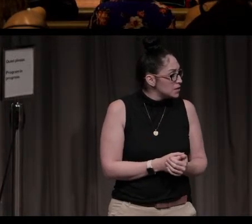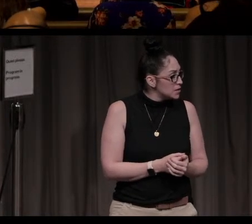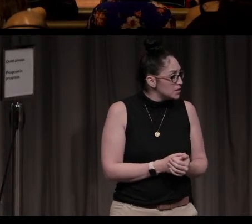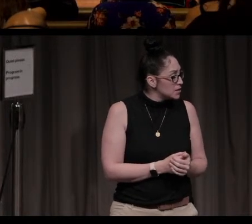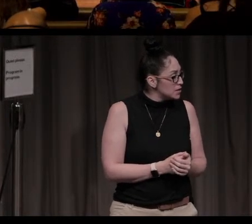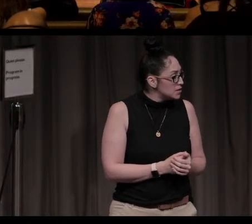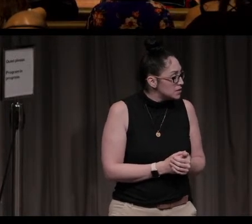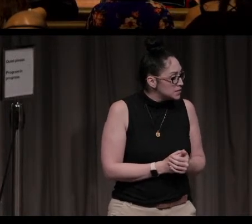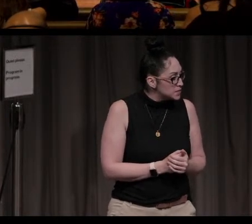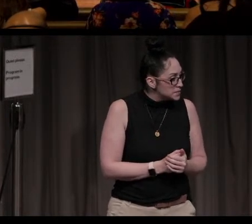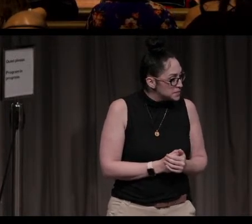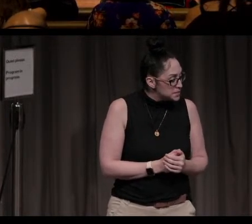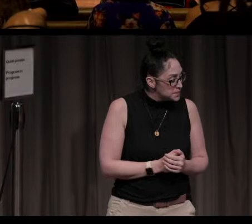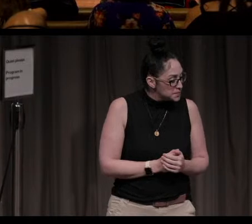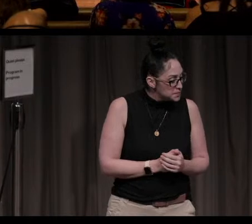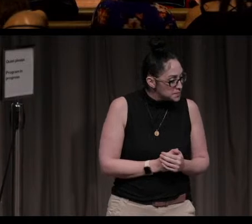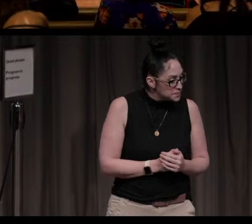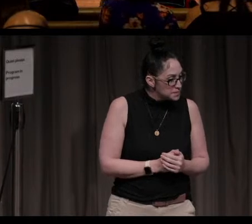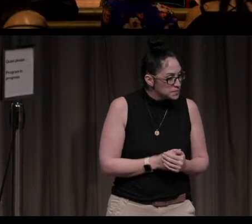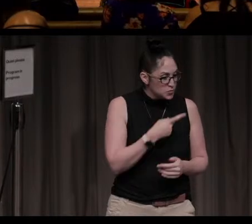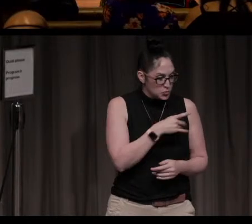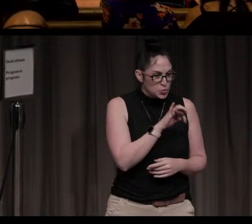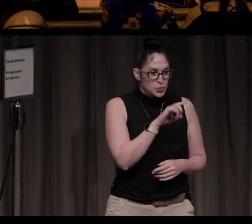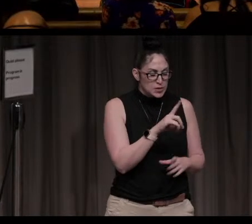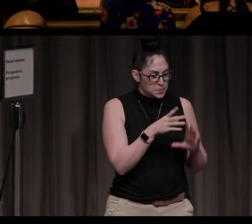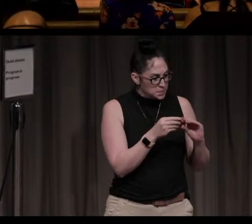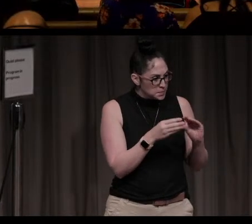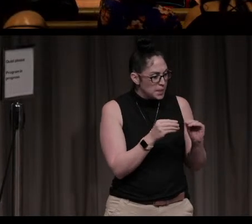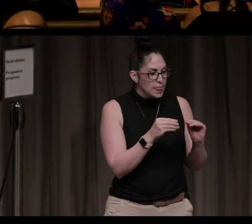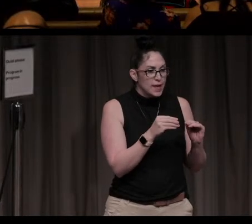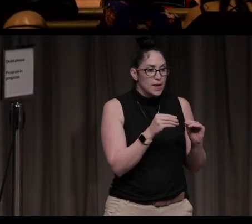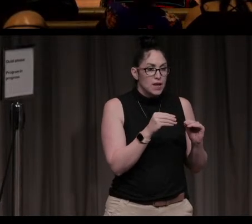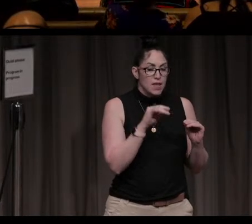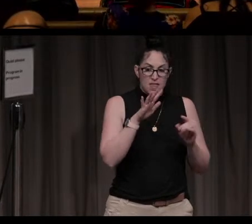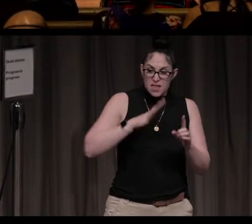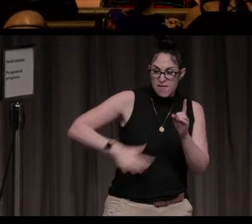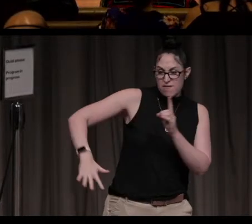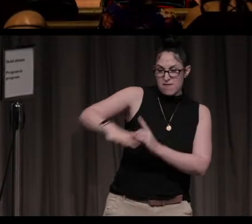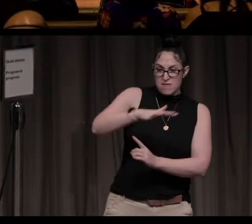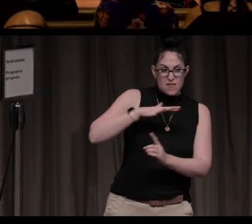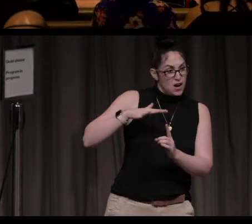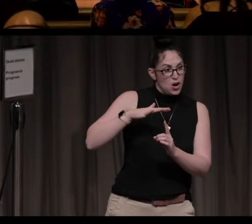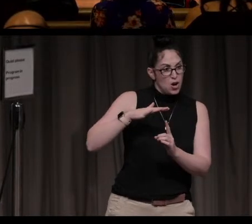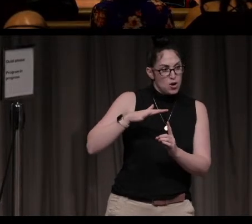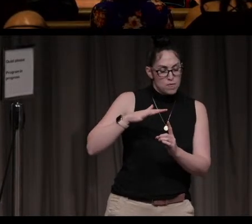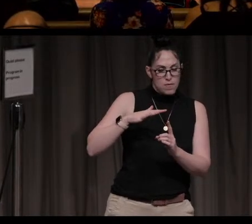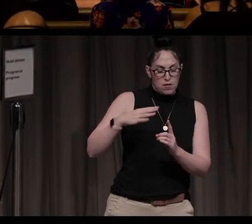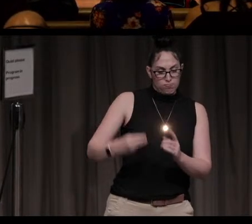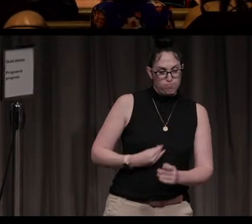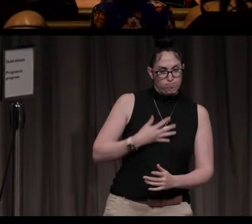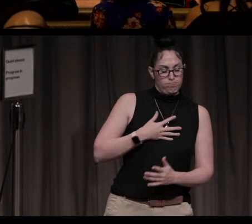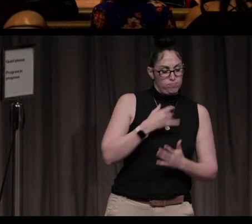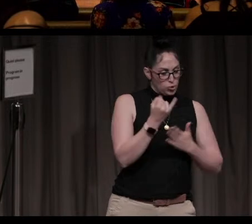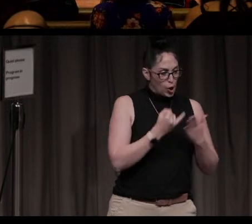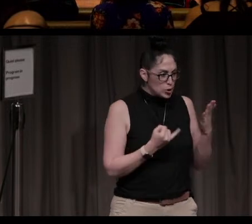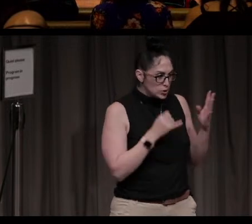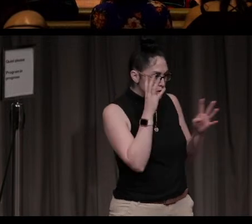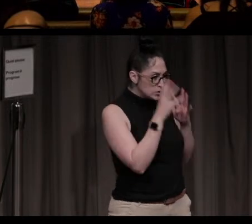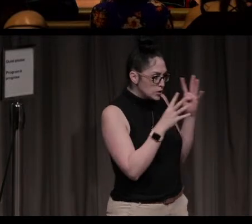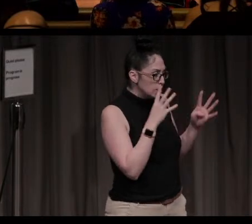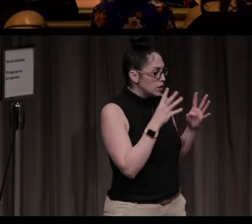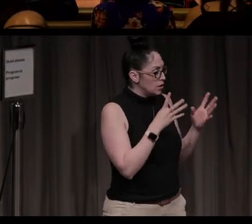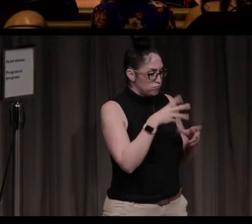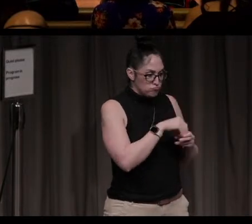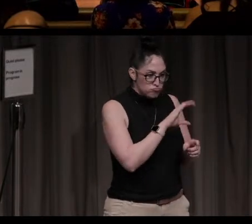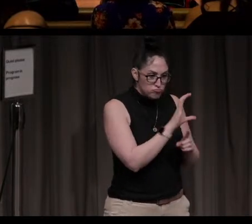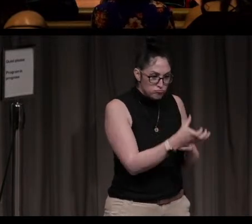know, the artistic ways in the environment, what's part of the culture, how do you look at the environment. And